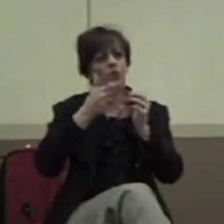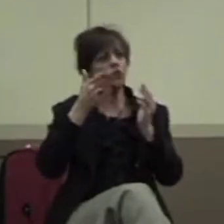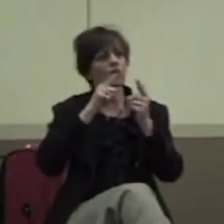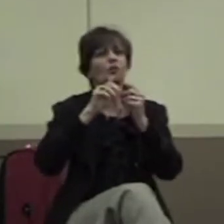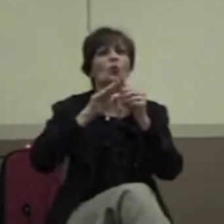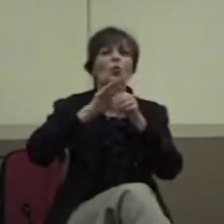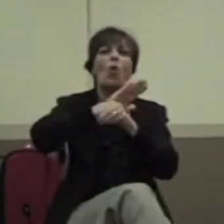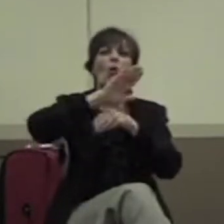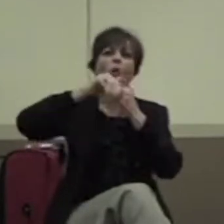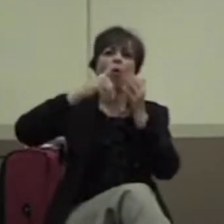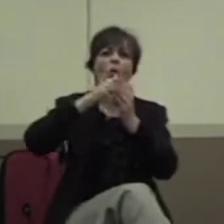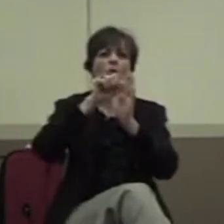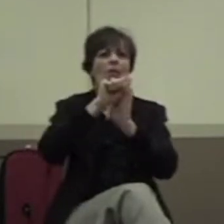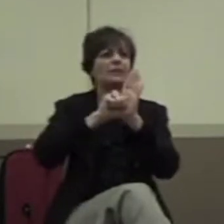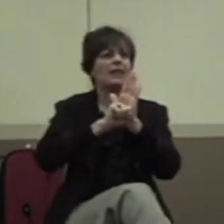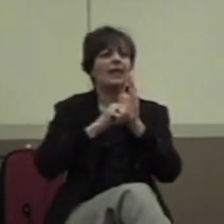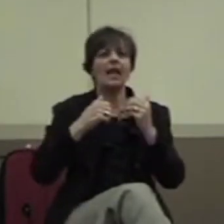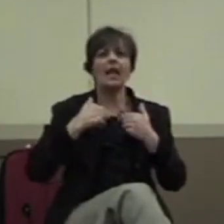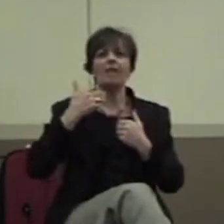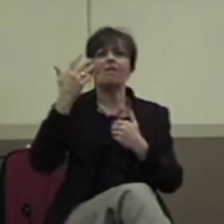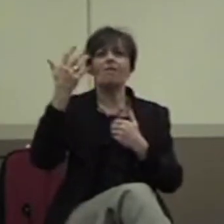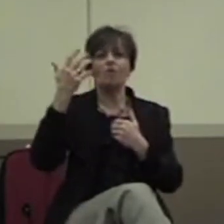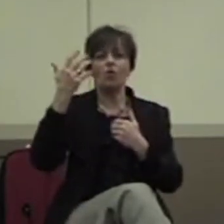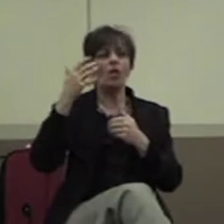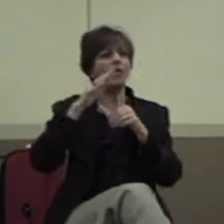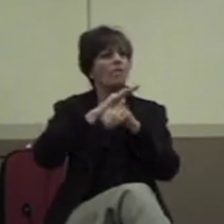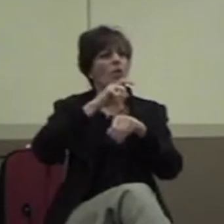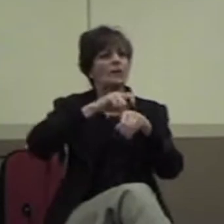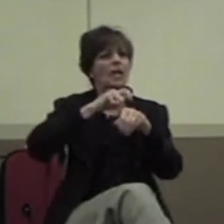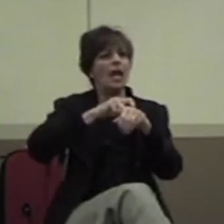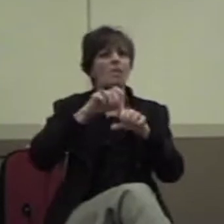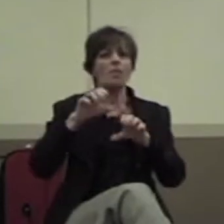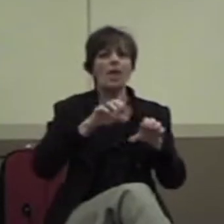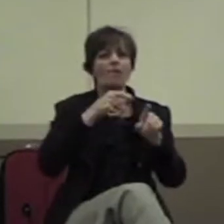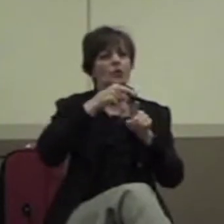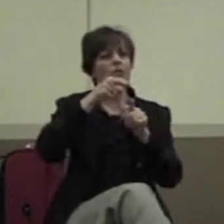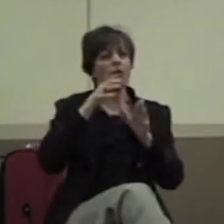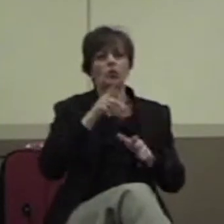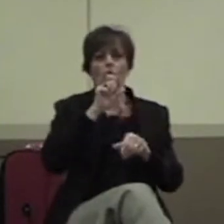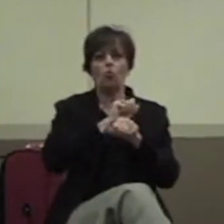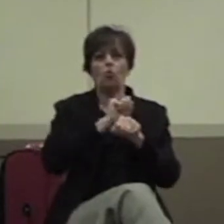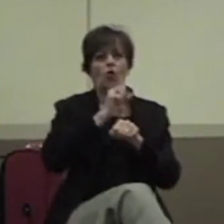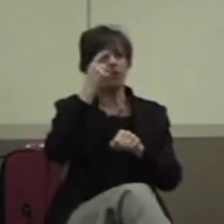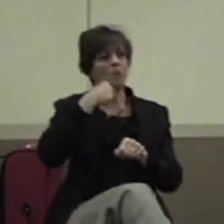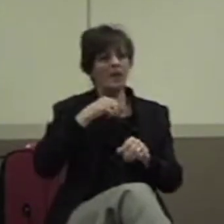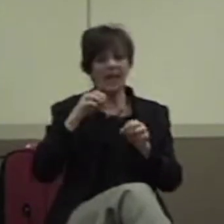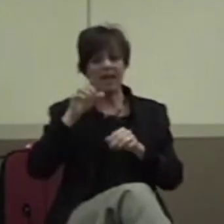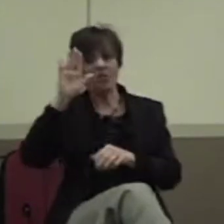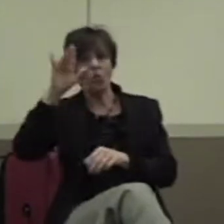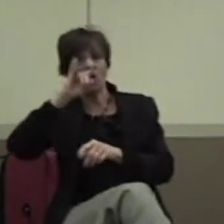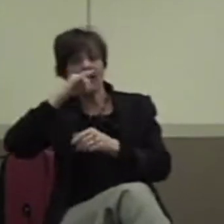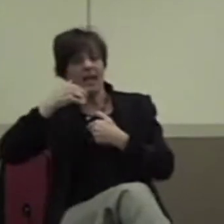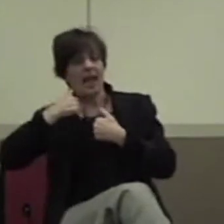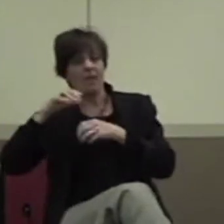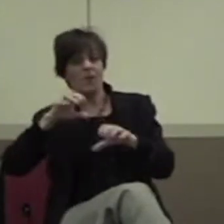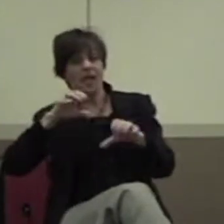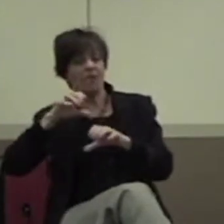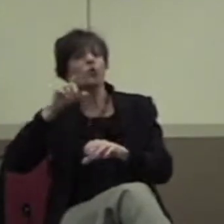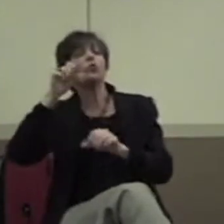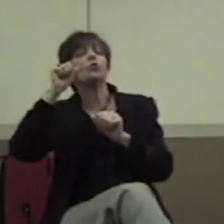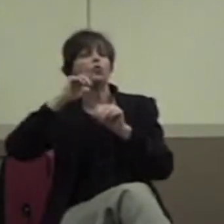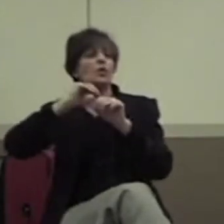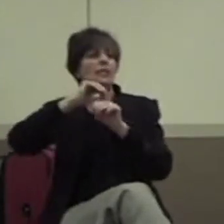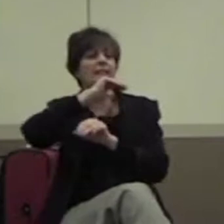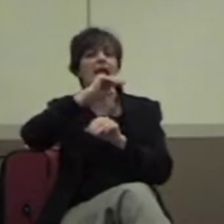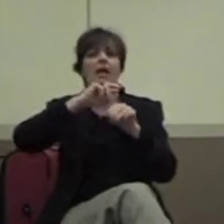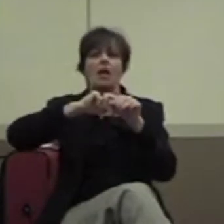the entire state. I had 5 full-time behavior specialists who worked for me. If you had a kid that had behavior, you